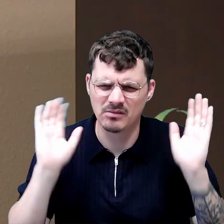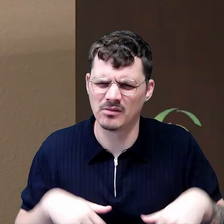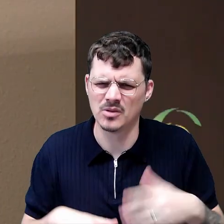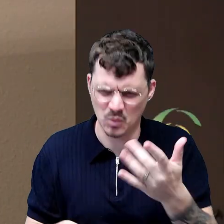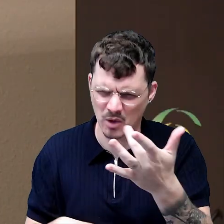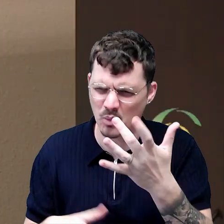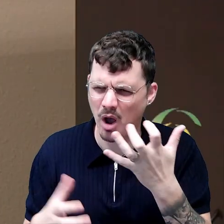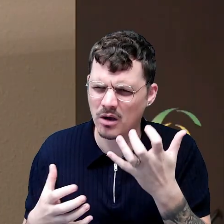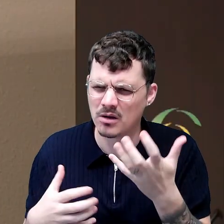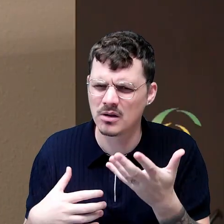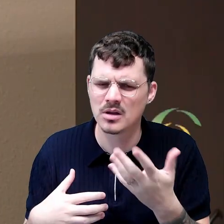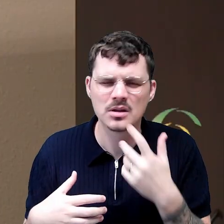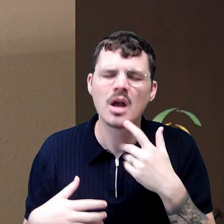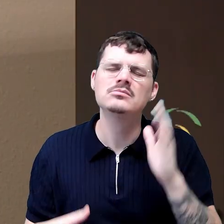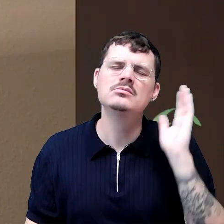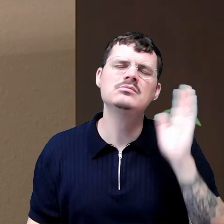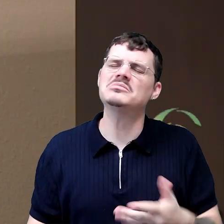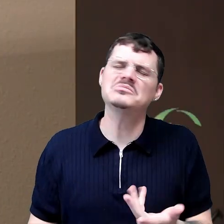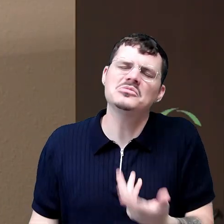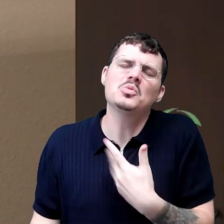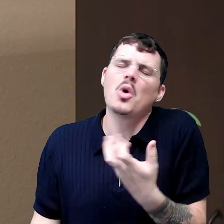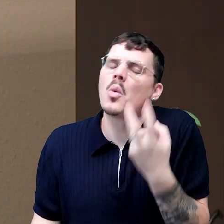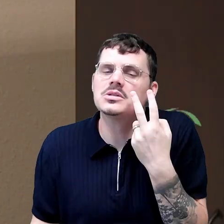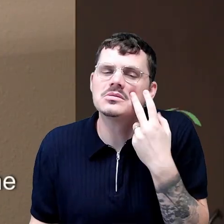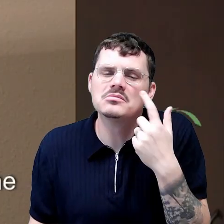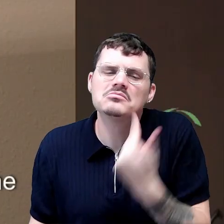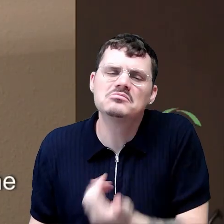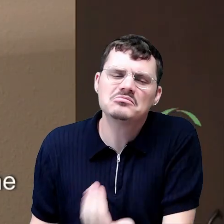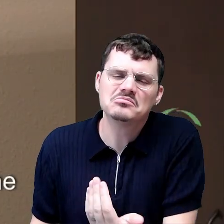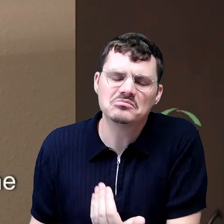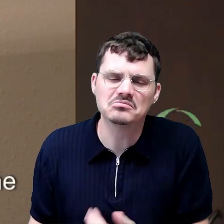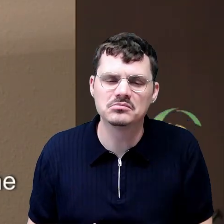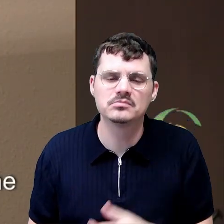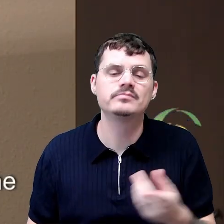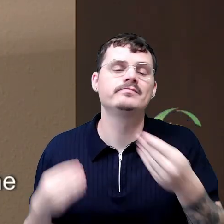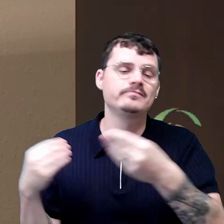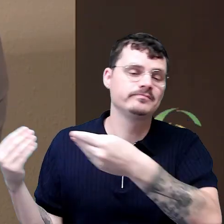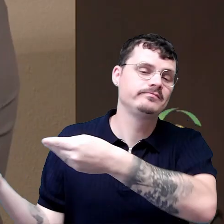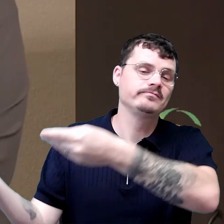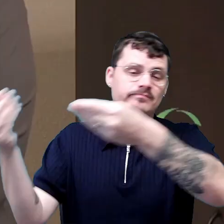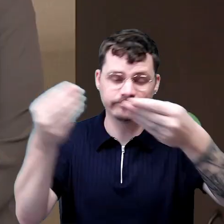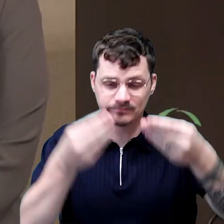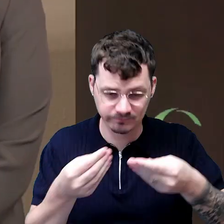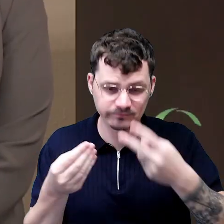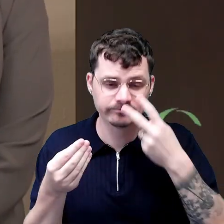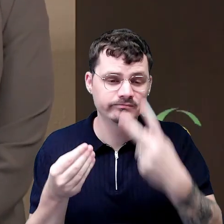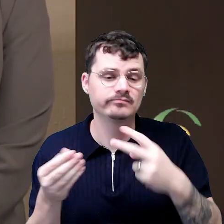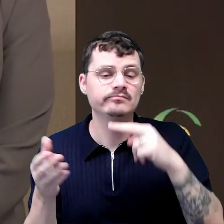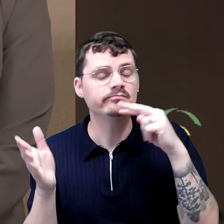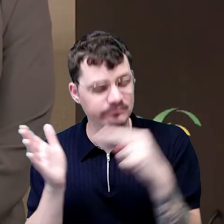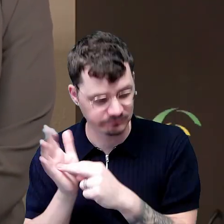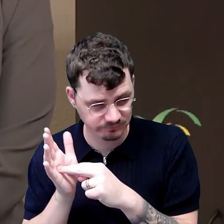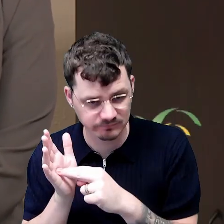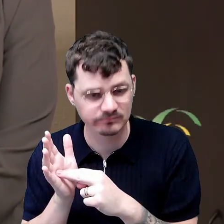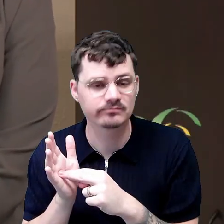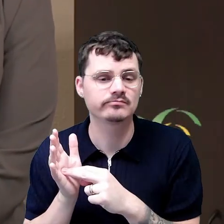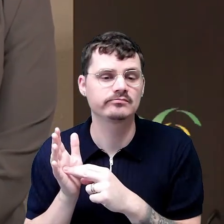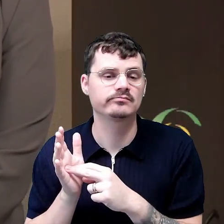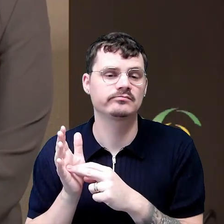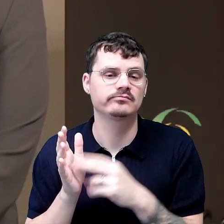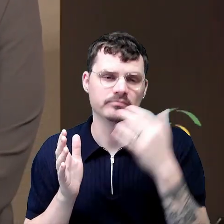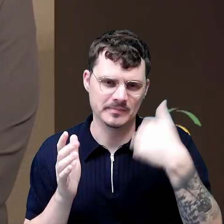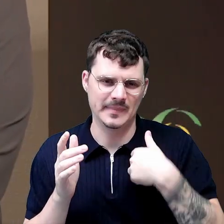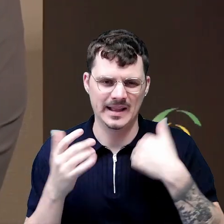you want that for? I said, just humor me and bring them. And sure enough, they brought them on the second visit. And I'm, of course,